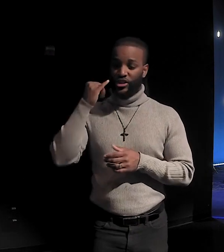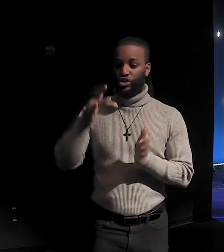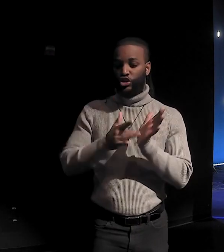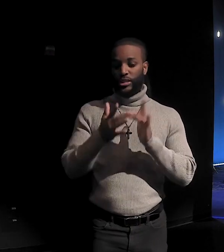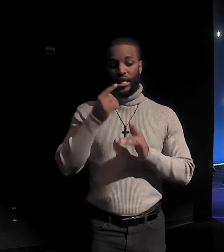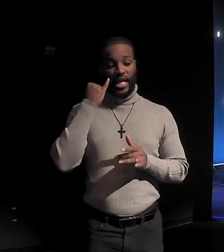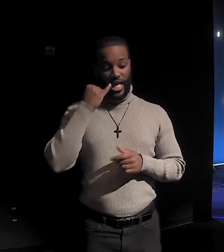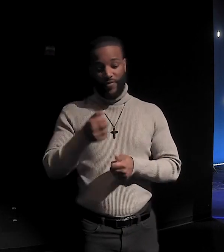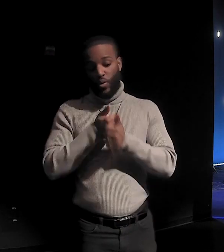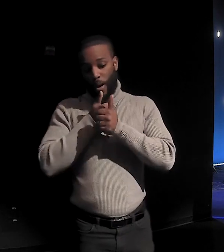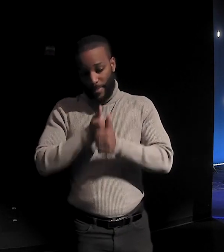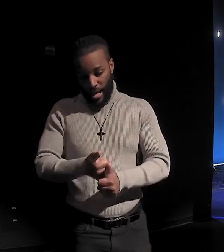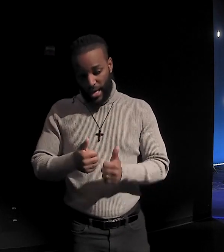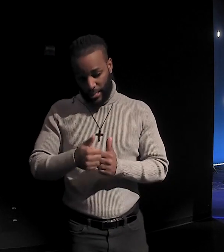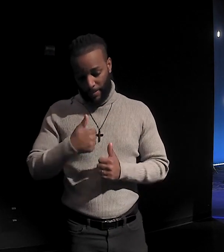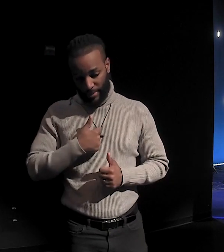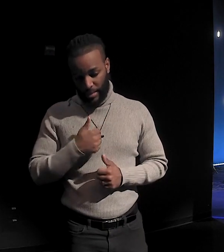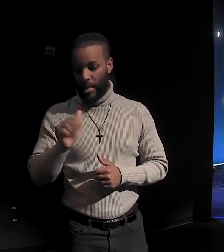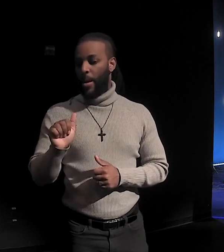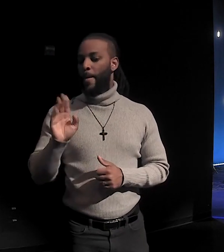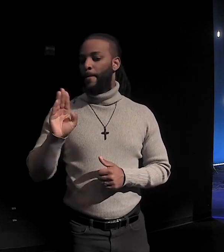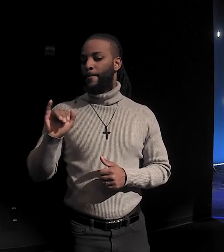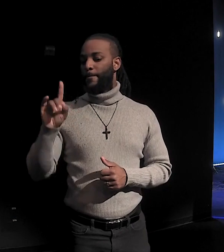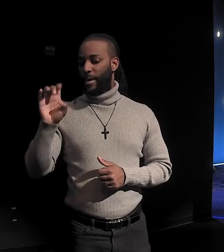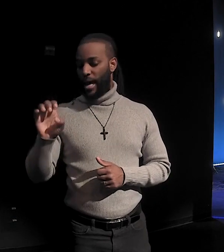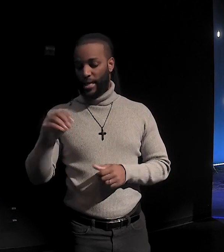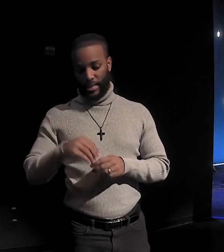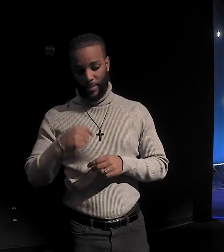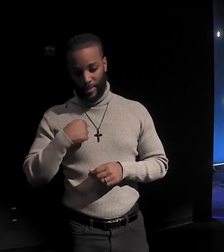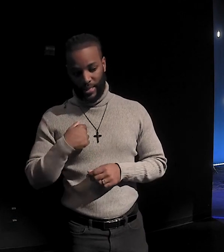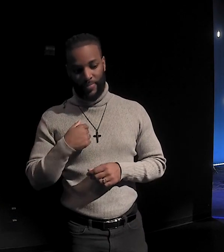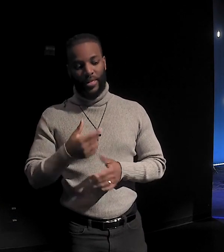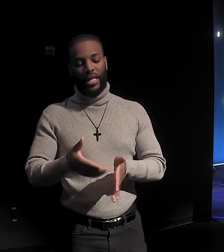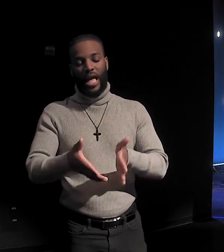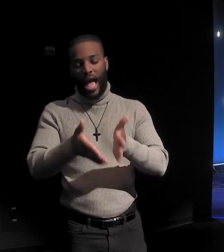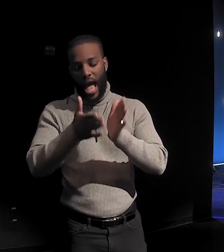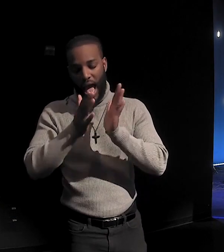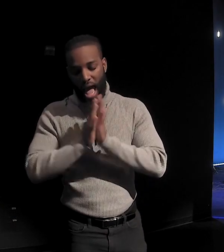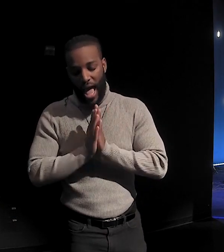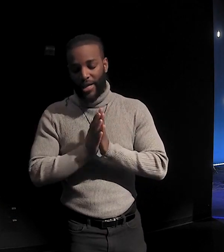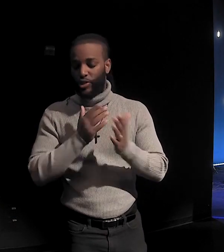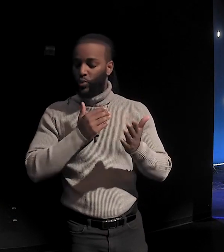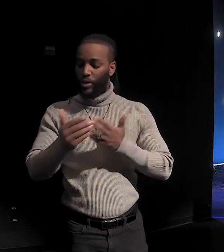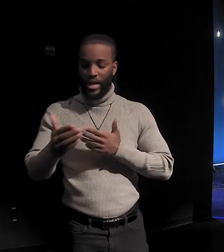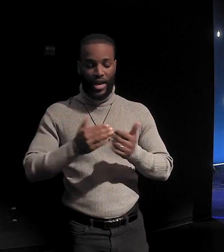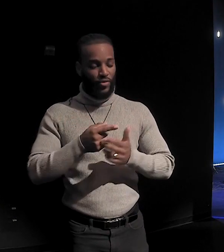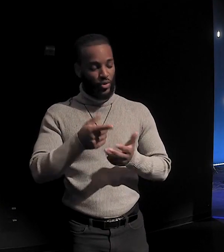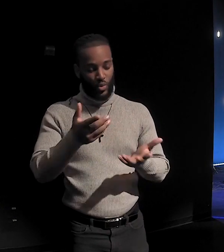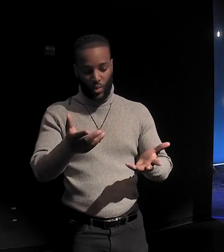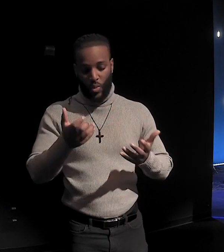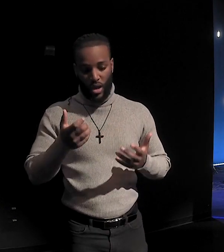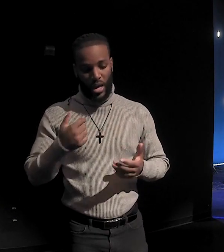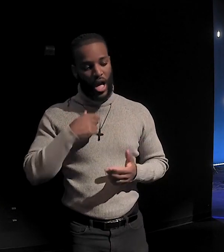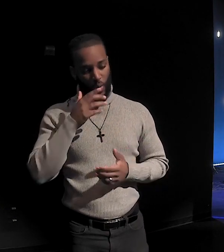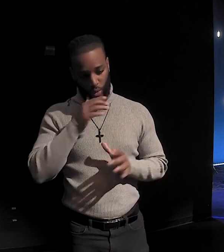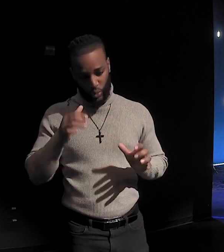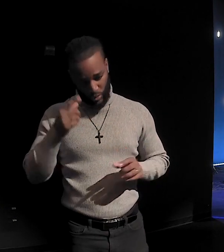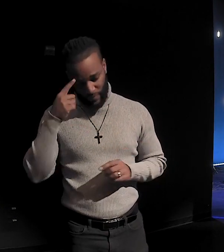promise. If you abide in me and my words abide in you, ask whatever you wish, and it'll be done